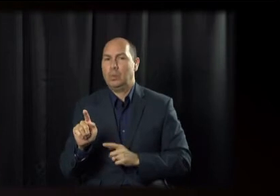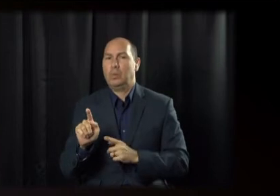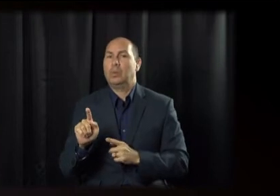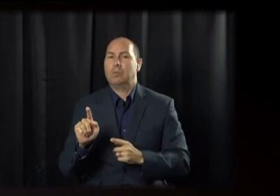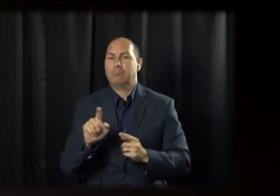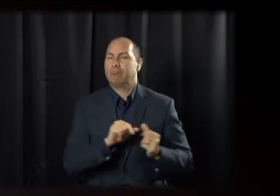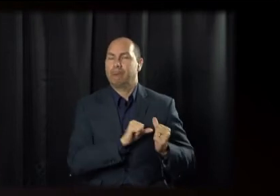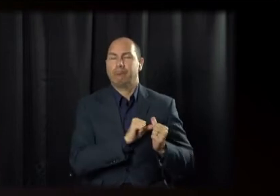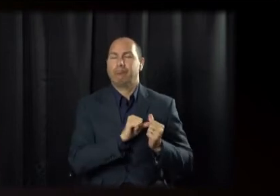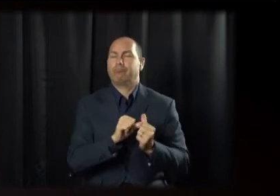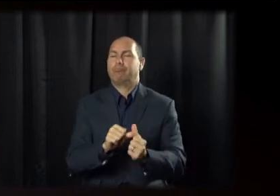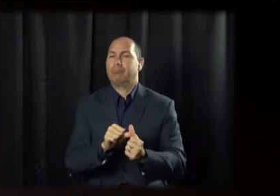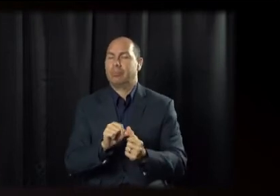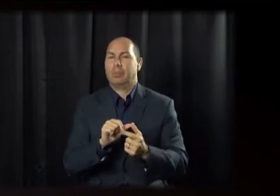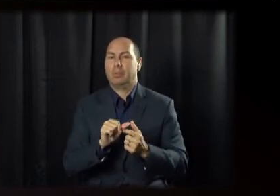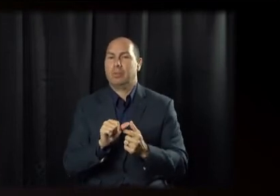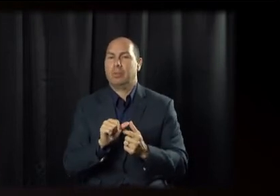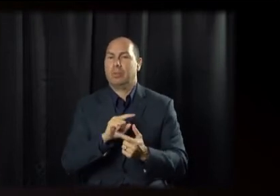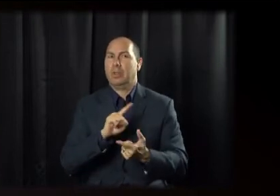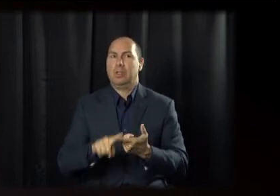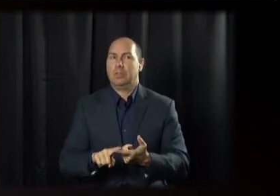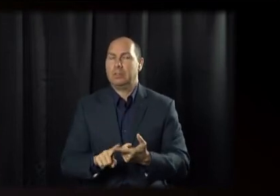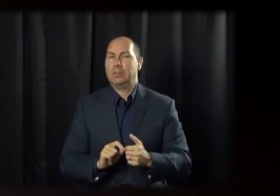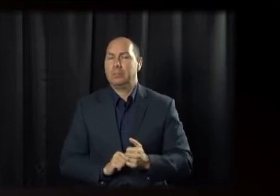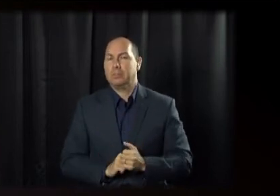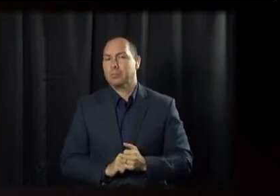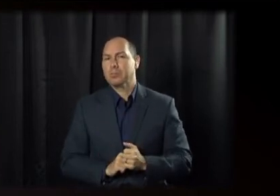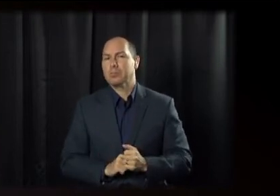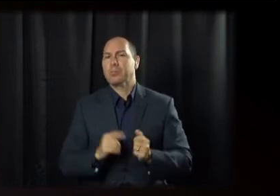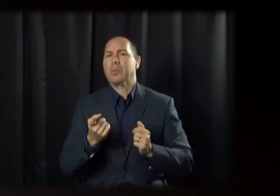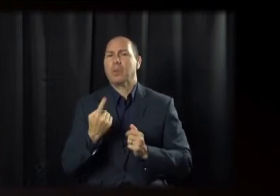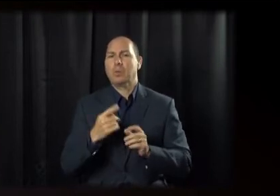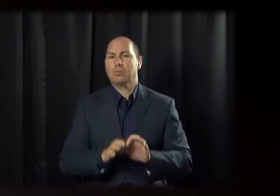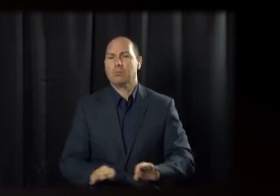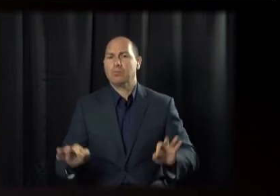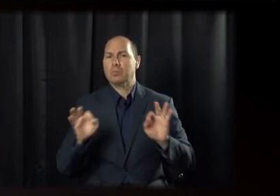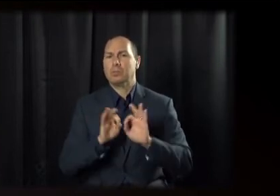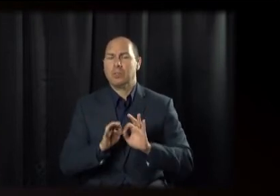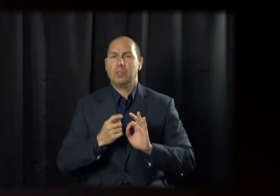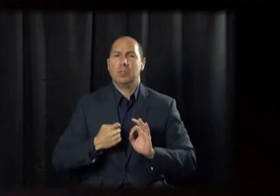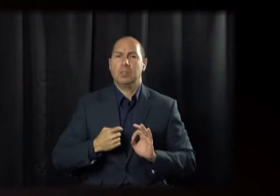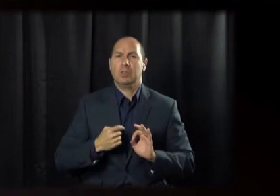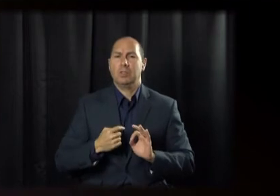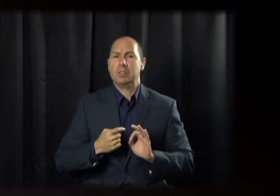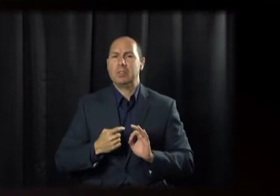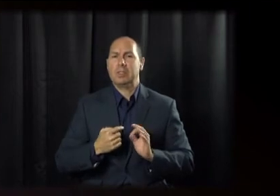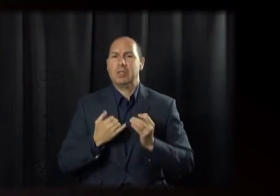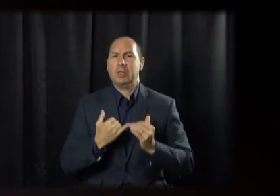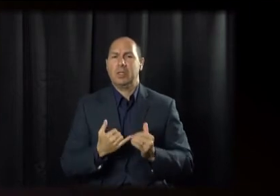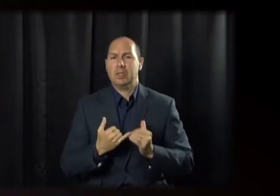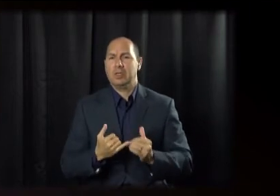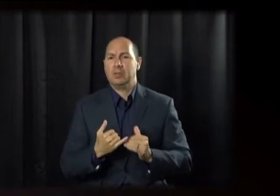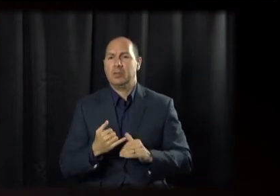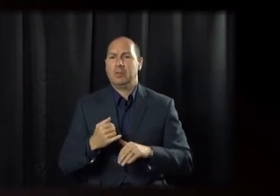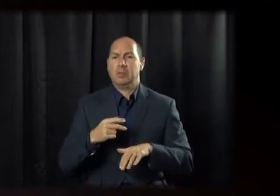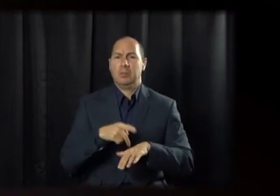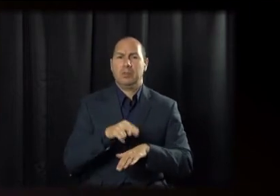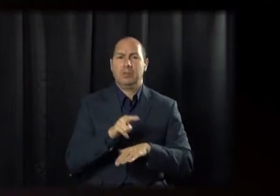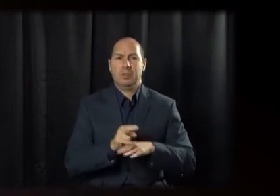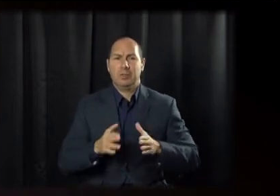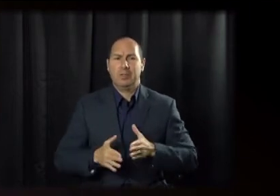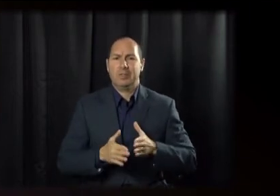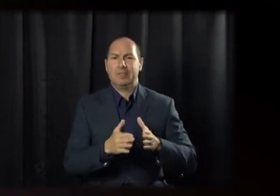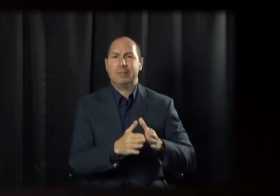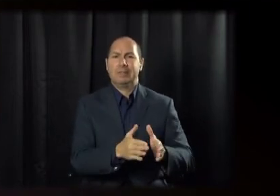capital improvement program consistently and cost-effectively is particularly important given the poor condition of Puerto Rico's roads and